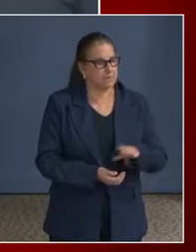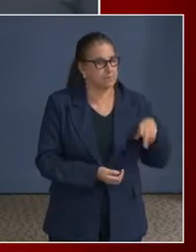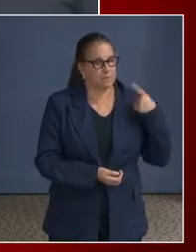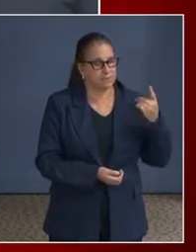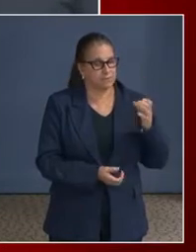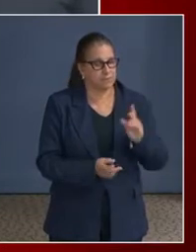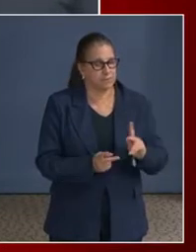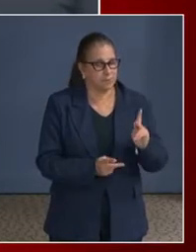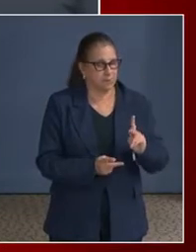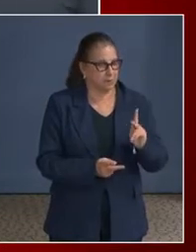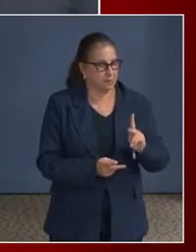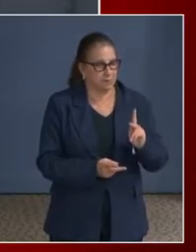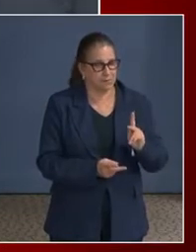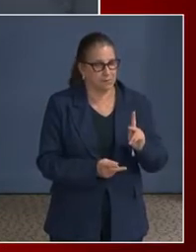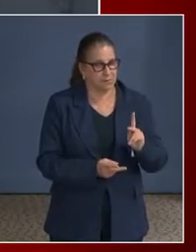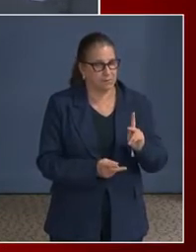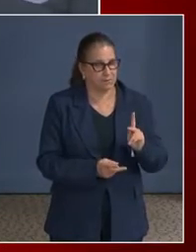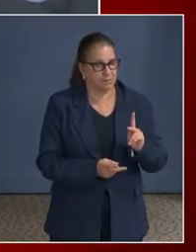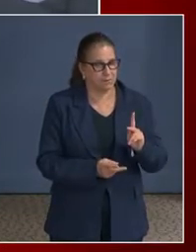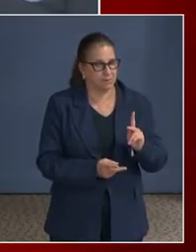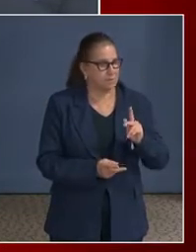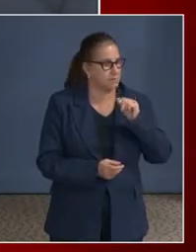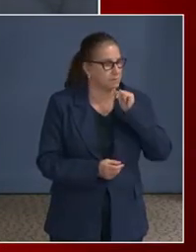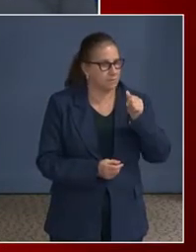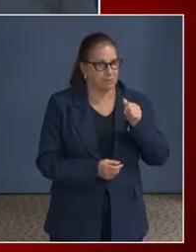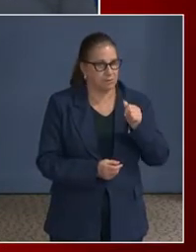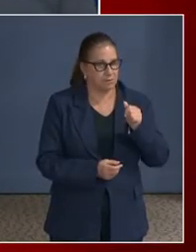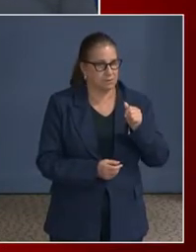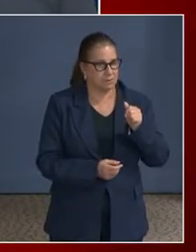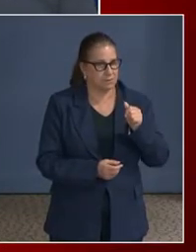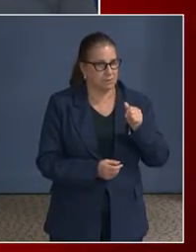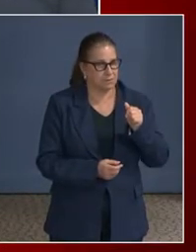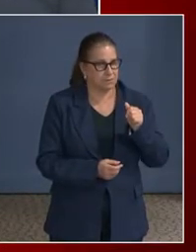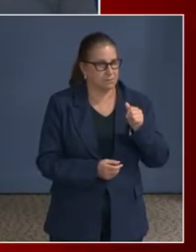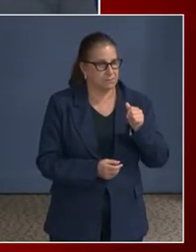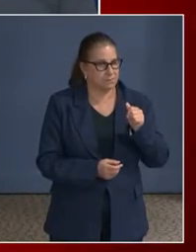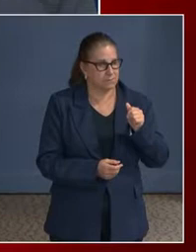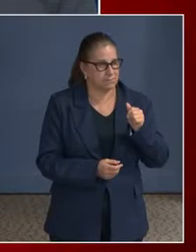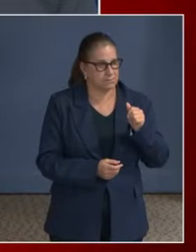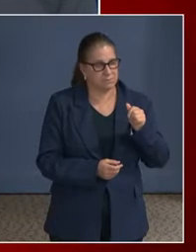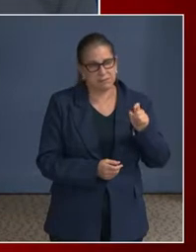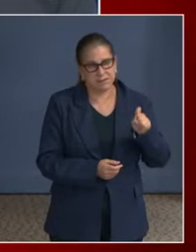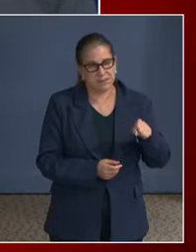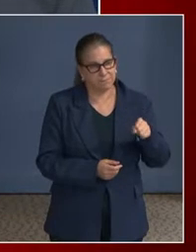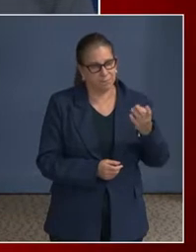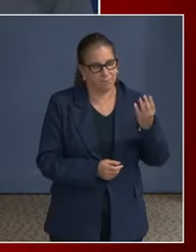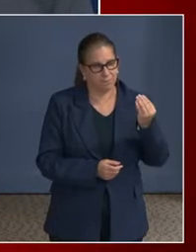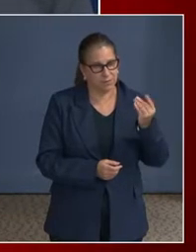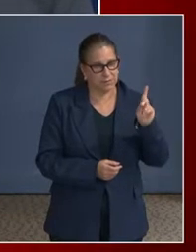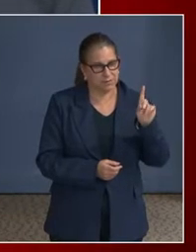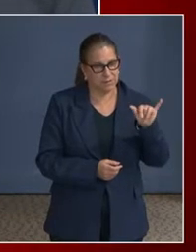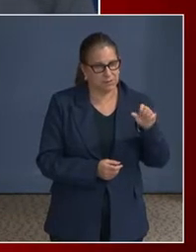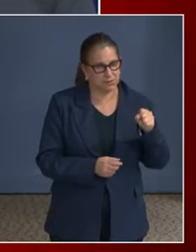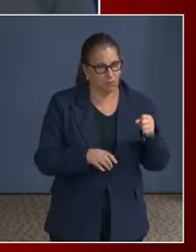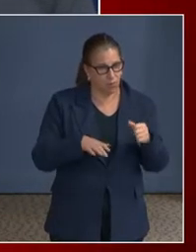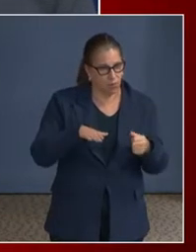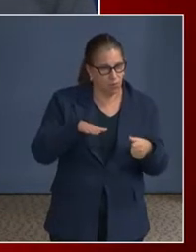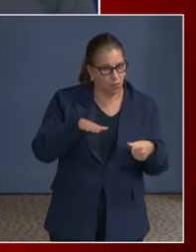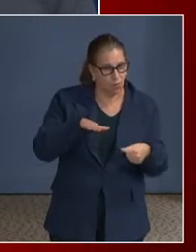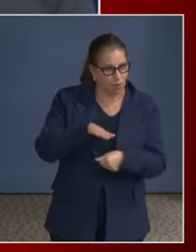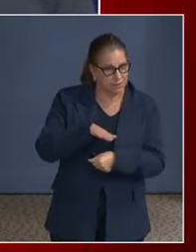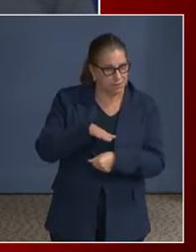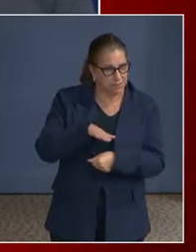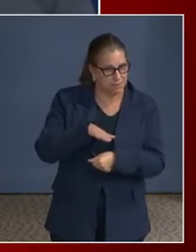2, can you explain why a staffer was reported as requesting that information on a recent